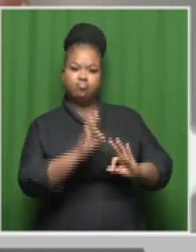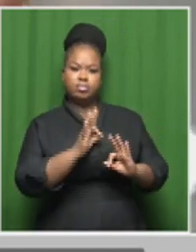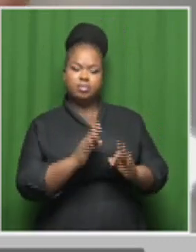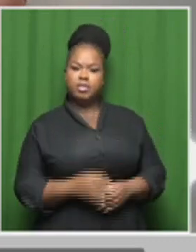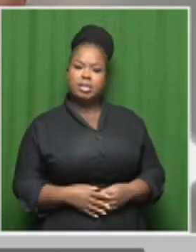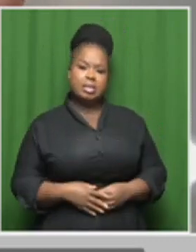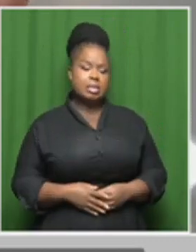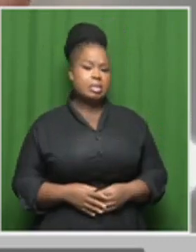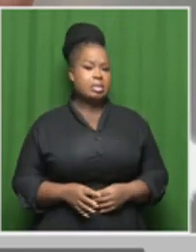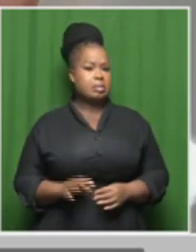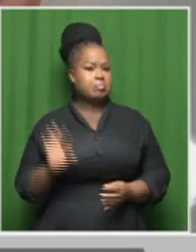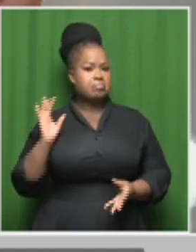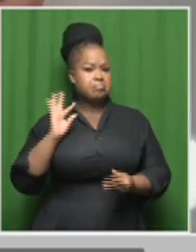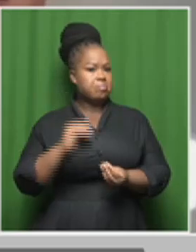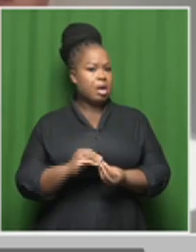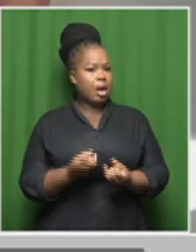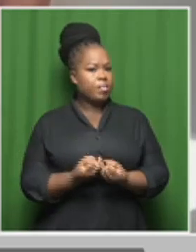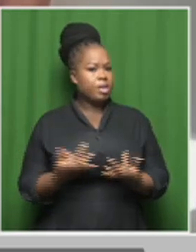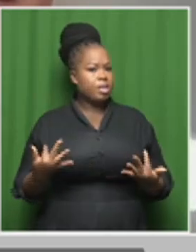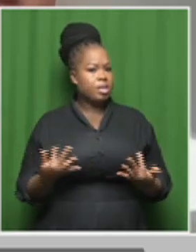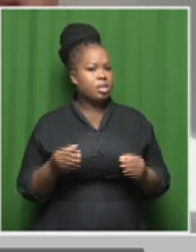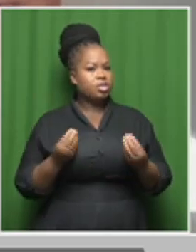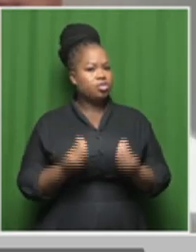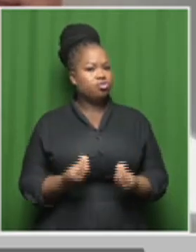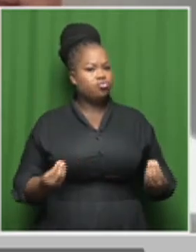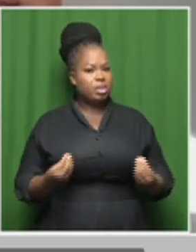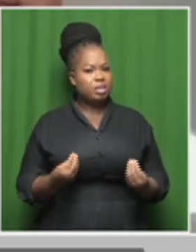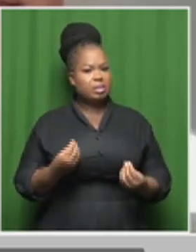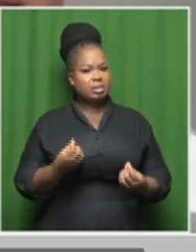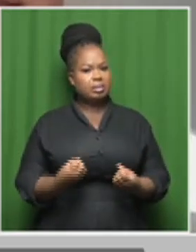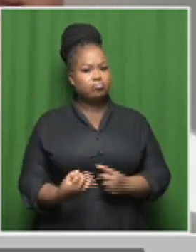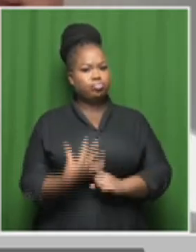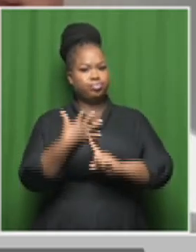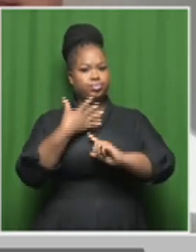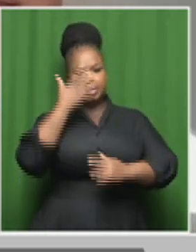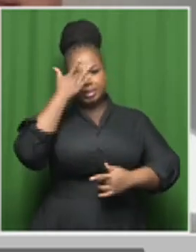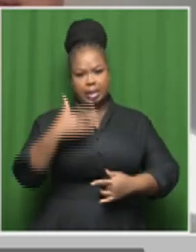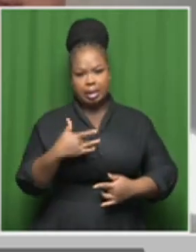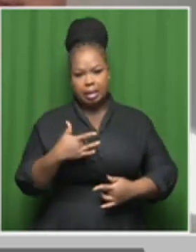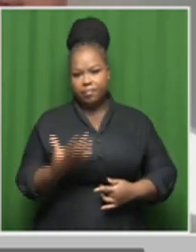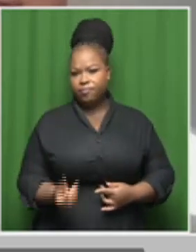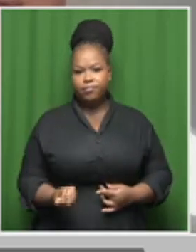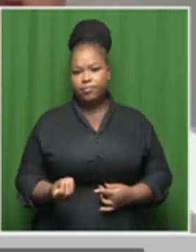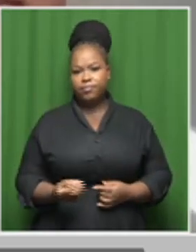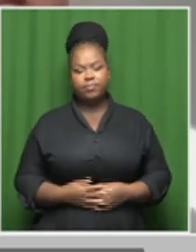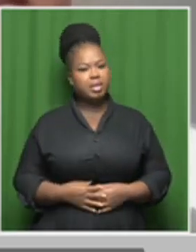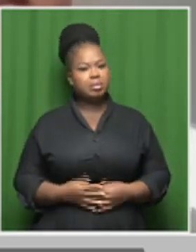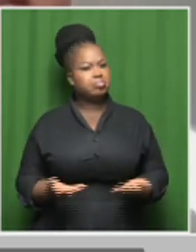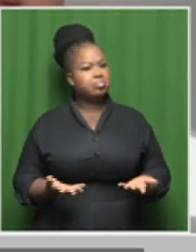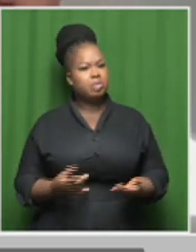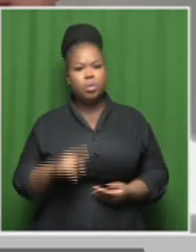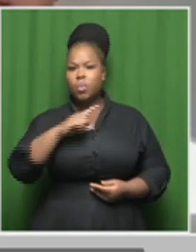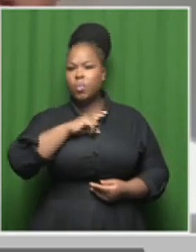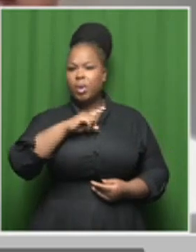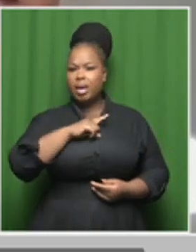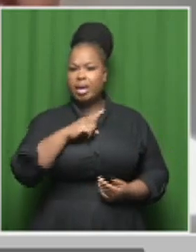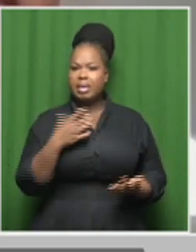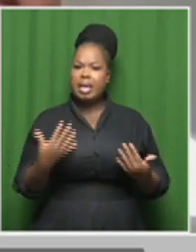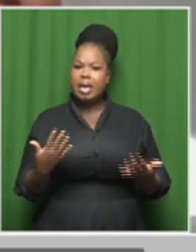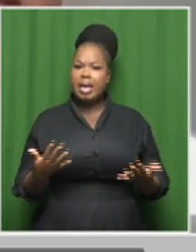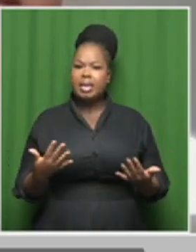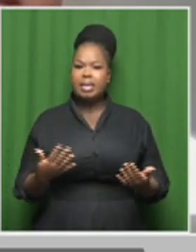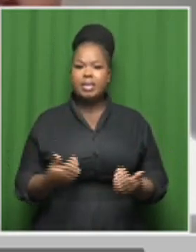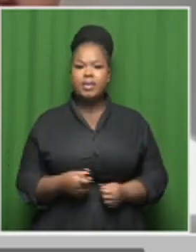numbers as it stands, given what is on record. And then in the same breath, when we're looking at why hand, foot and mouth outbreak